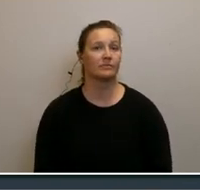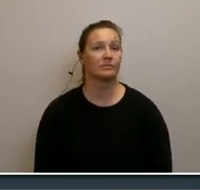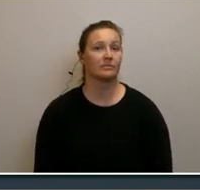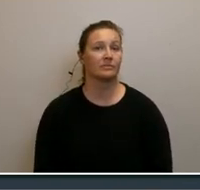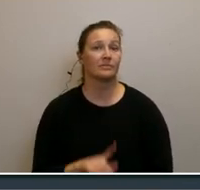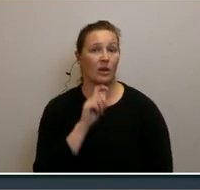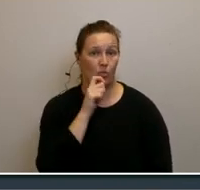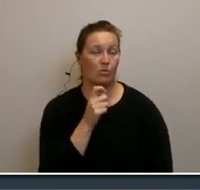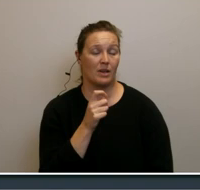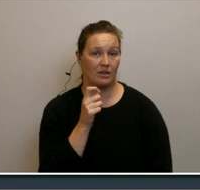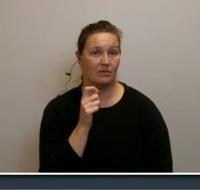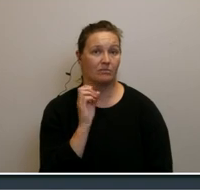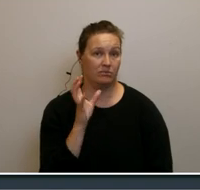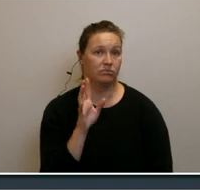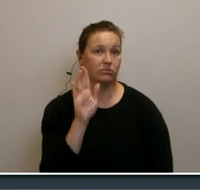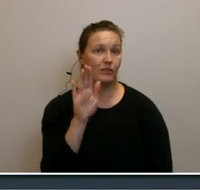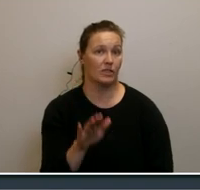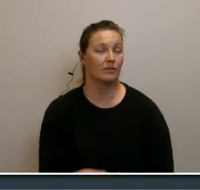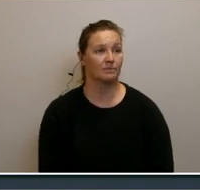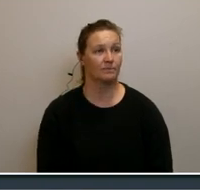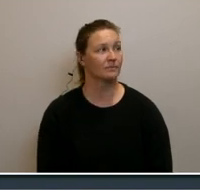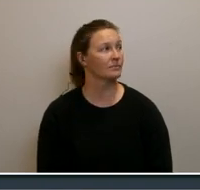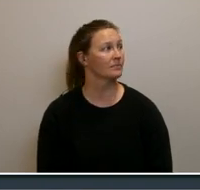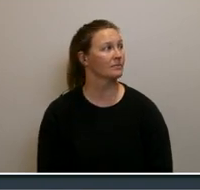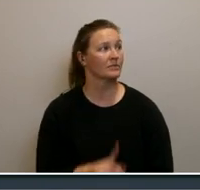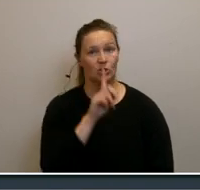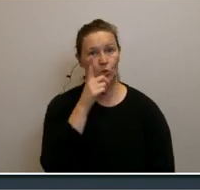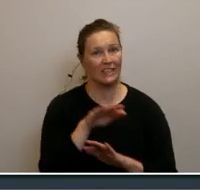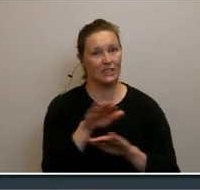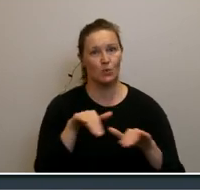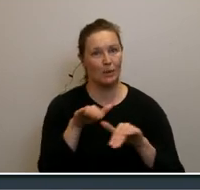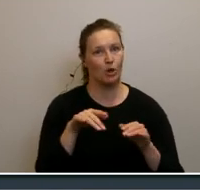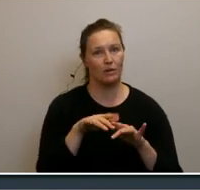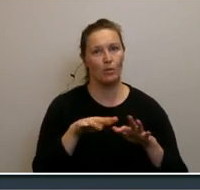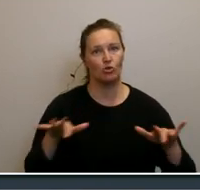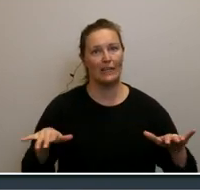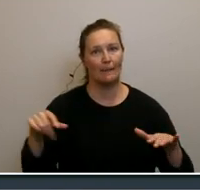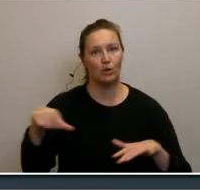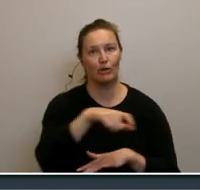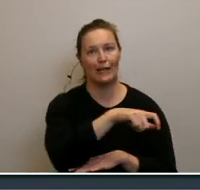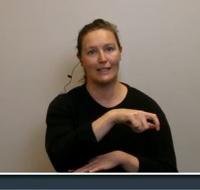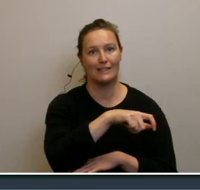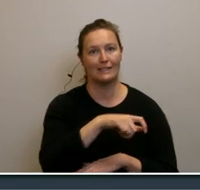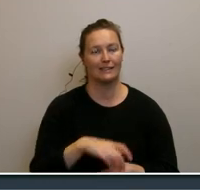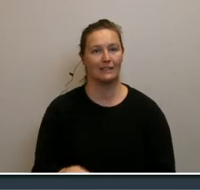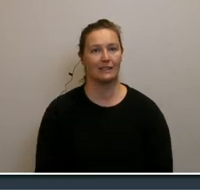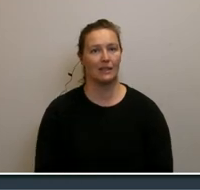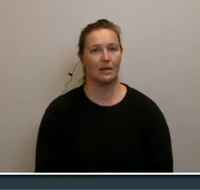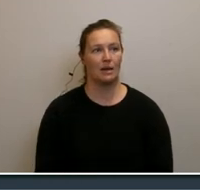me, it will be that way in the future. You can't swim on Marine Parade. Pandora swims upside